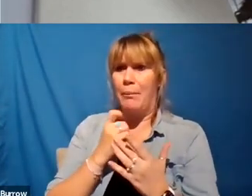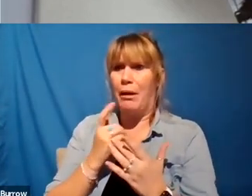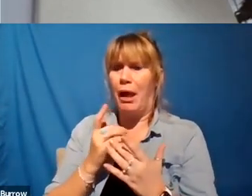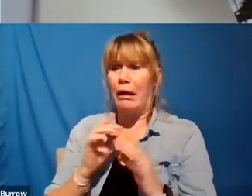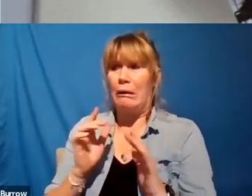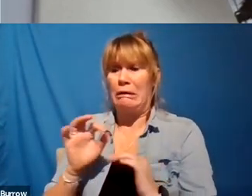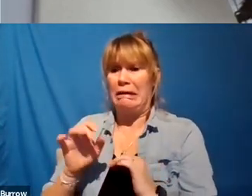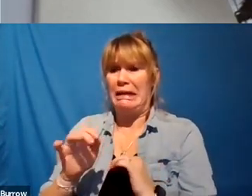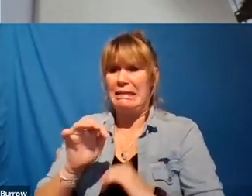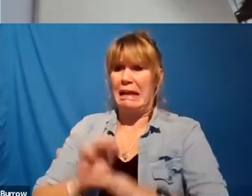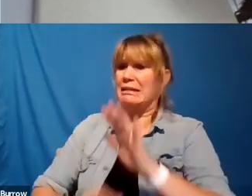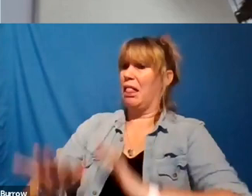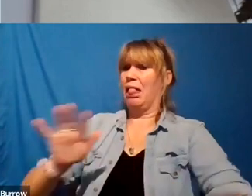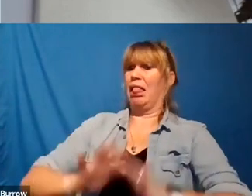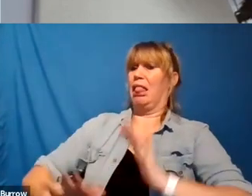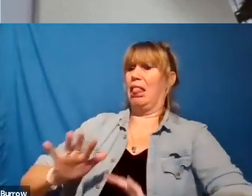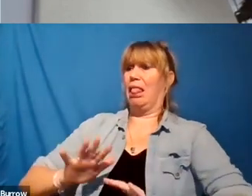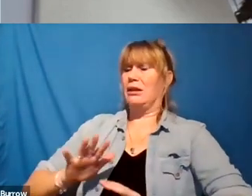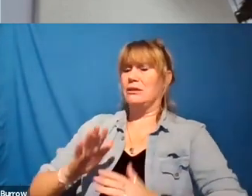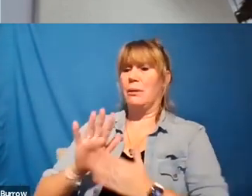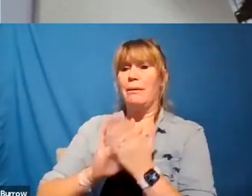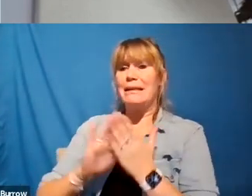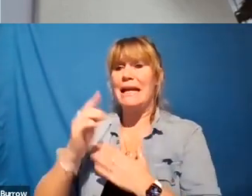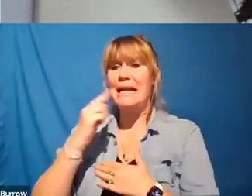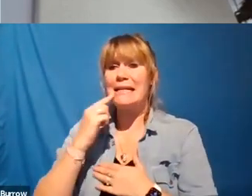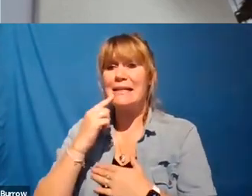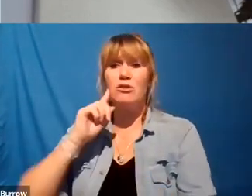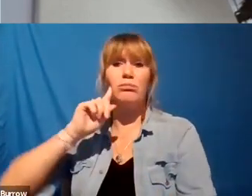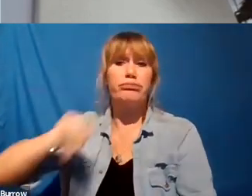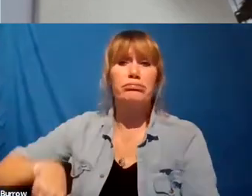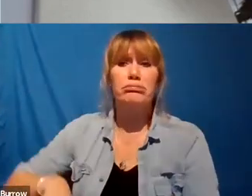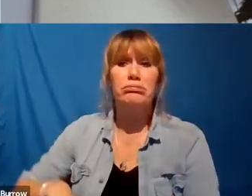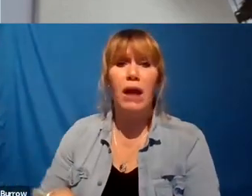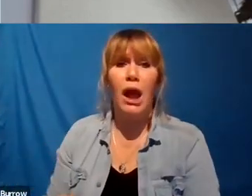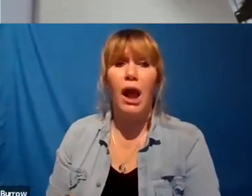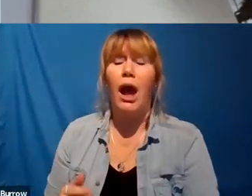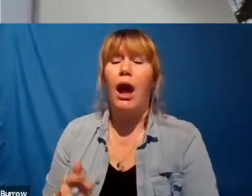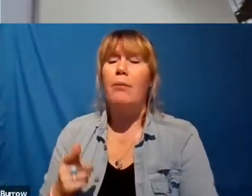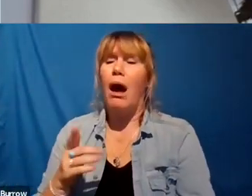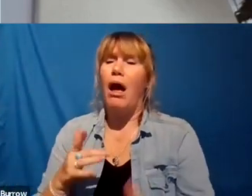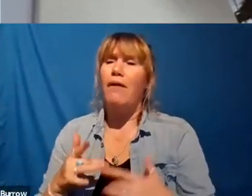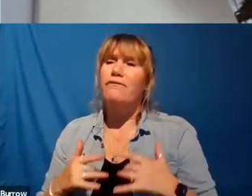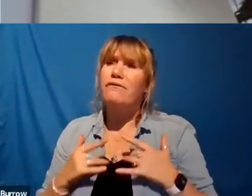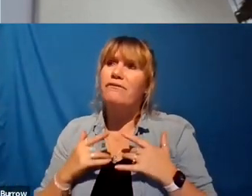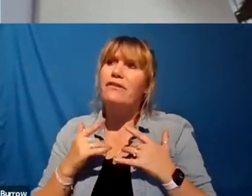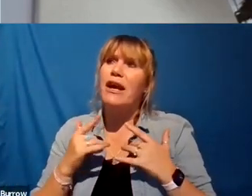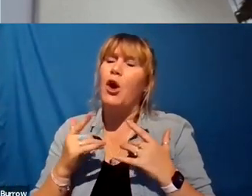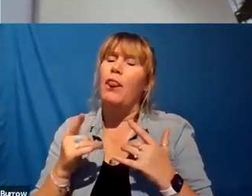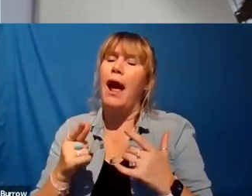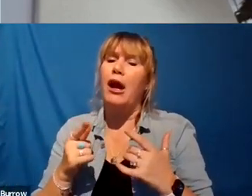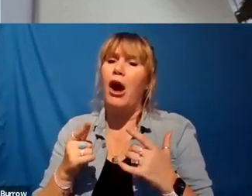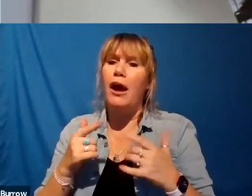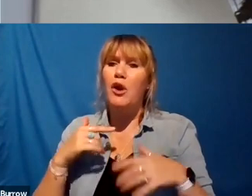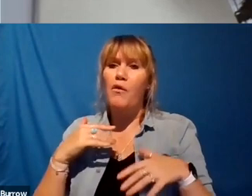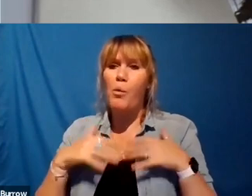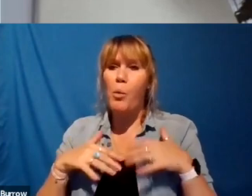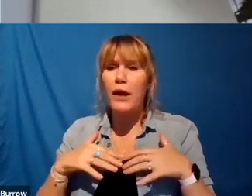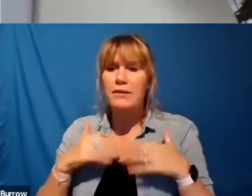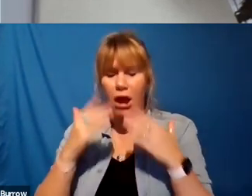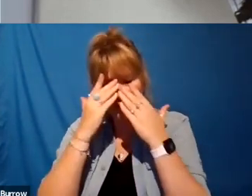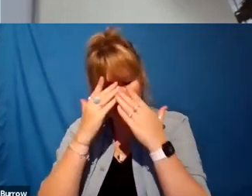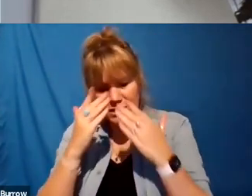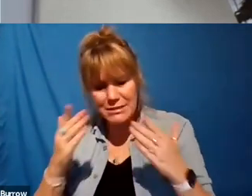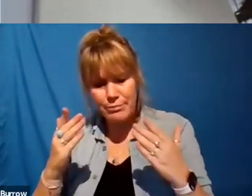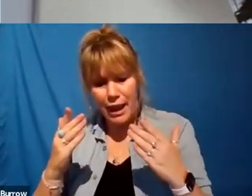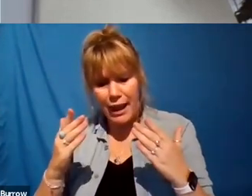and it makes it really easy to dismiss them. And I think kindling a sense of wonder and respect is like the first step